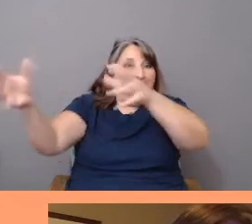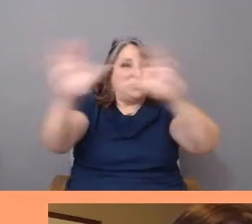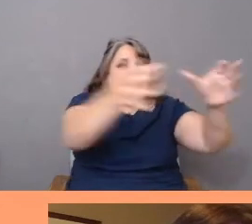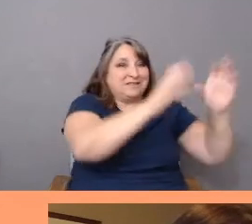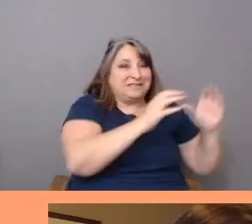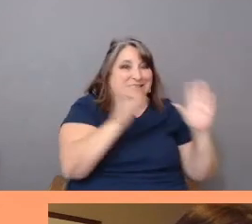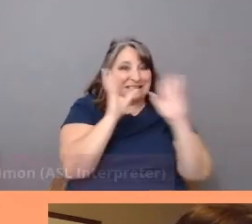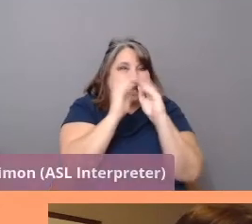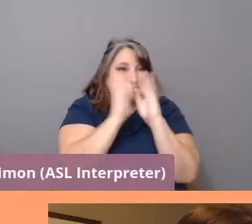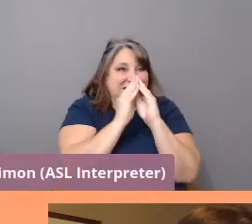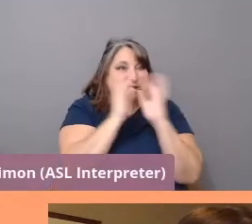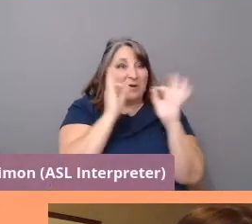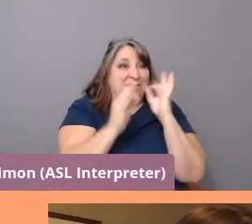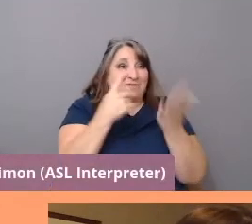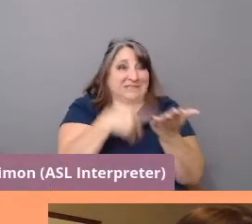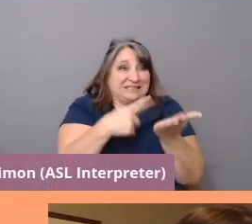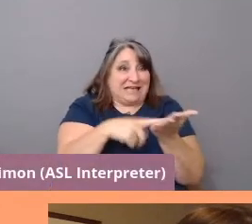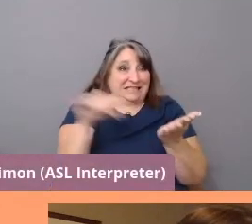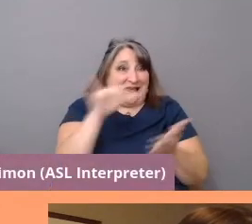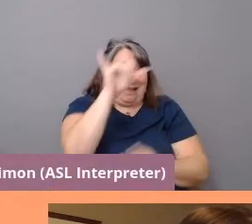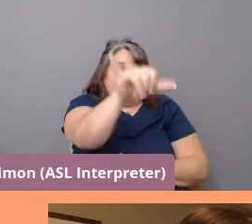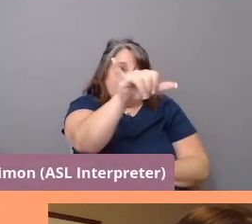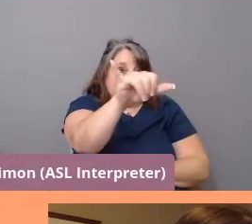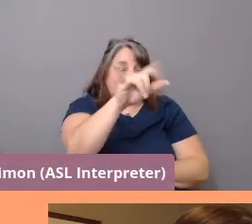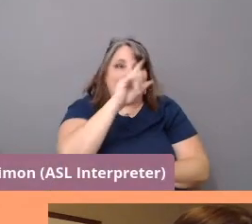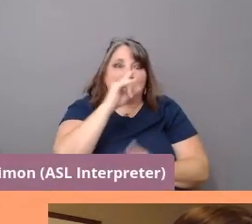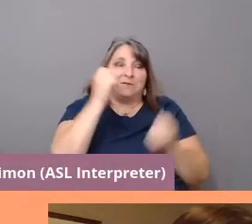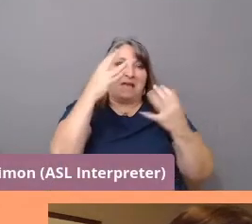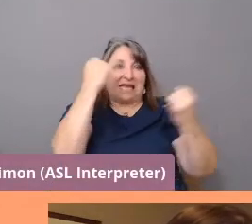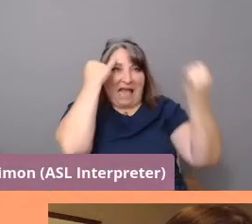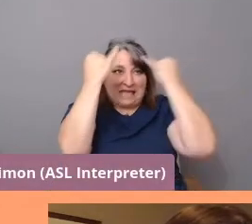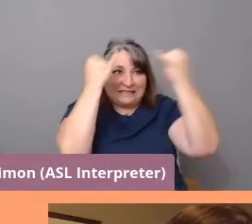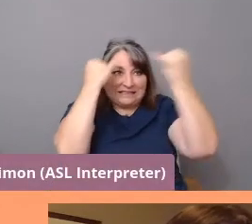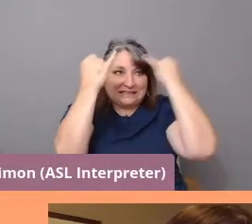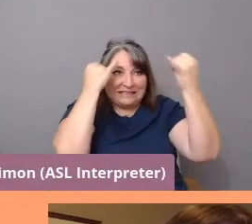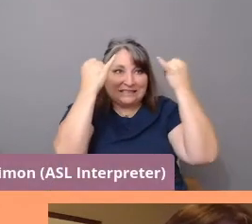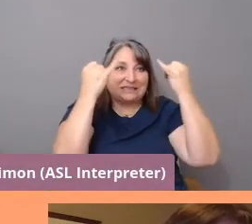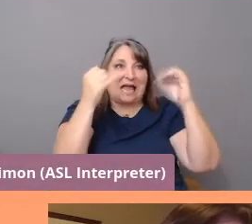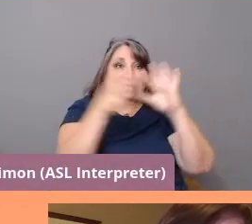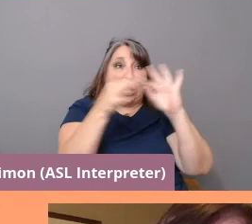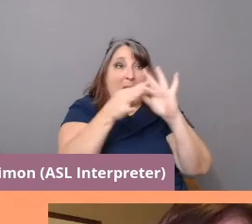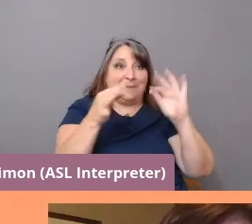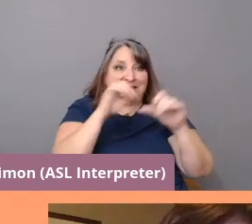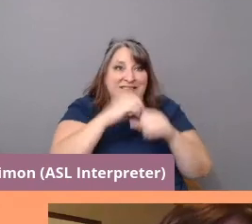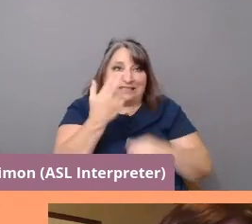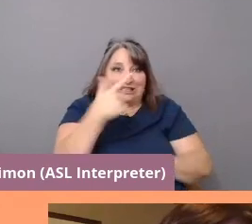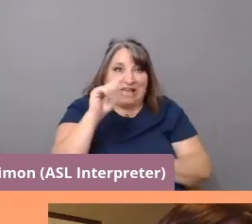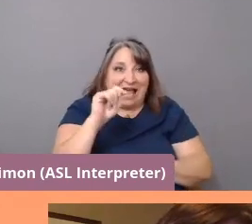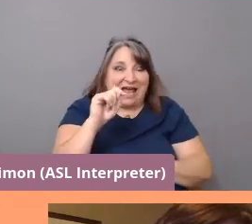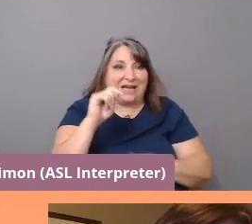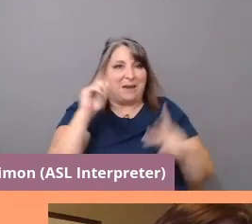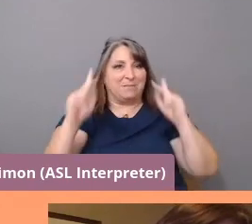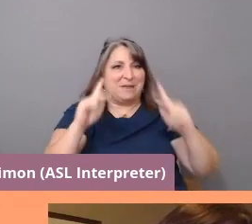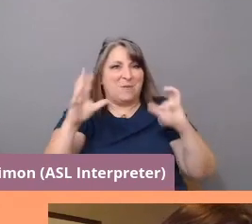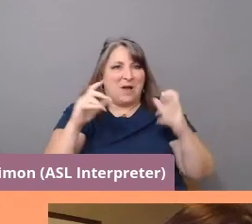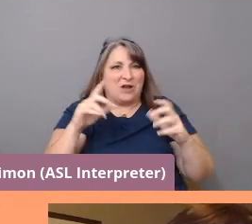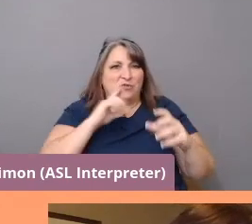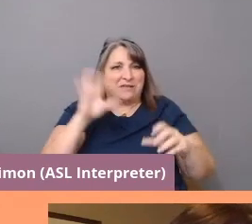conversations like this one, which was overflowing with ideas and comments in the chat, and that folks want